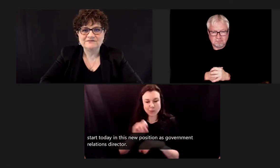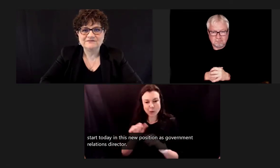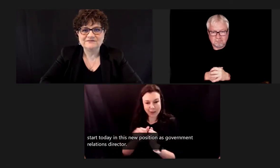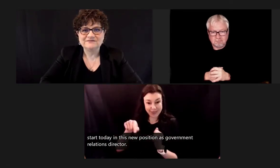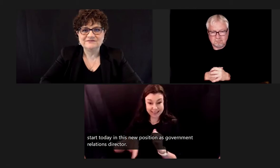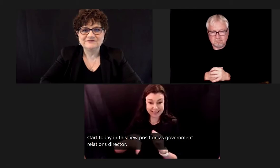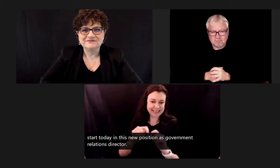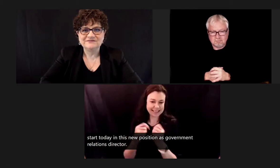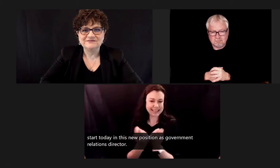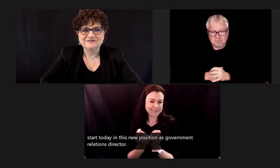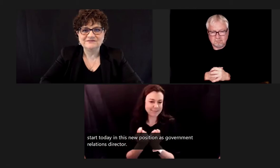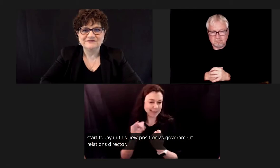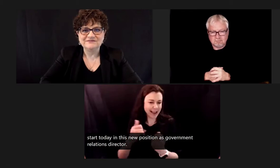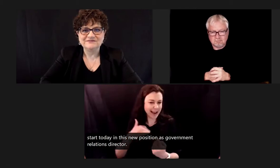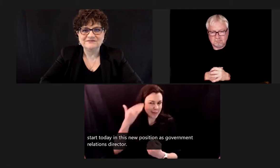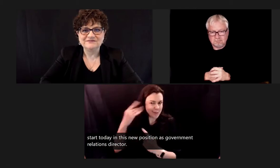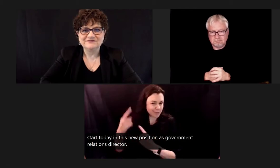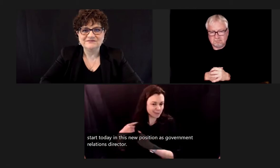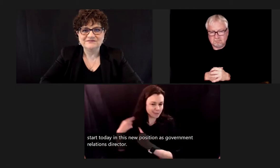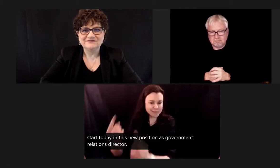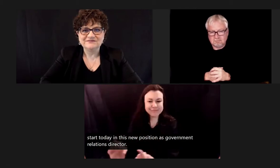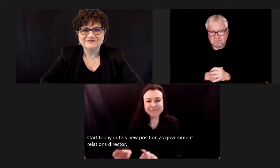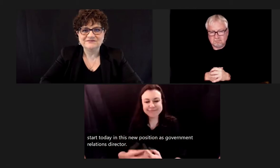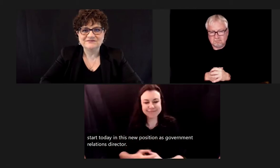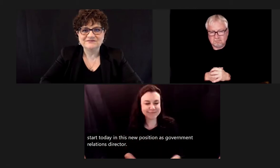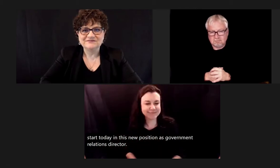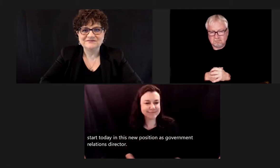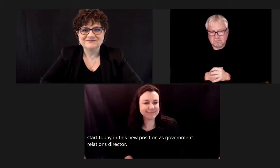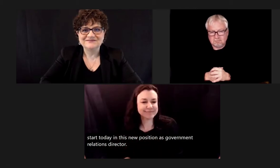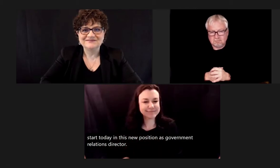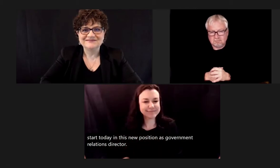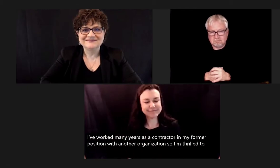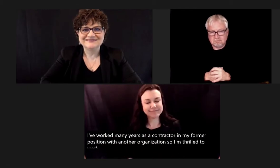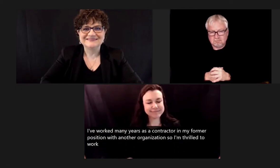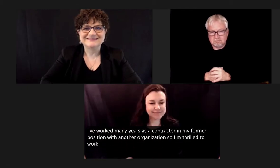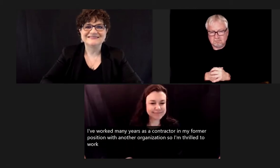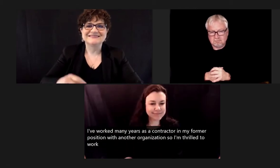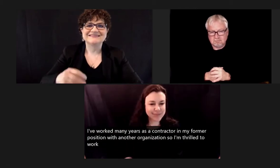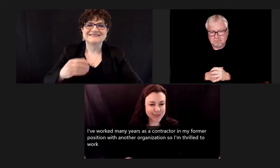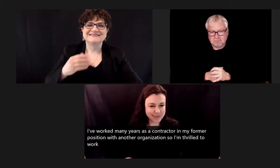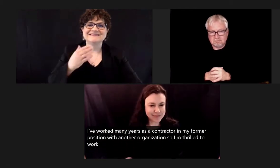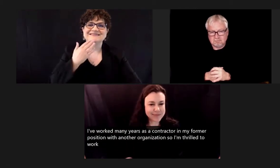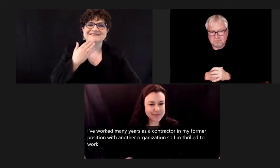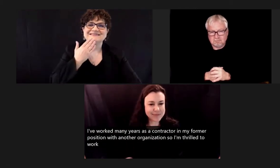So I'm thrilled to work with this team, and I know them well.